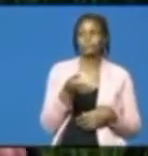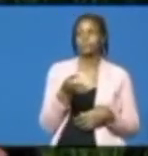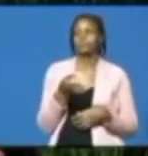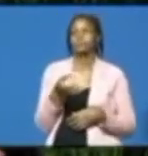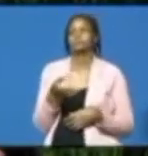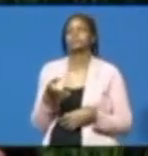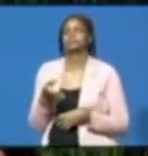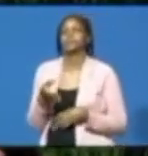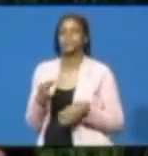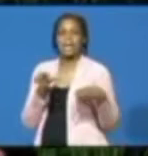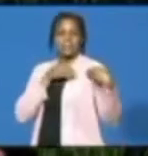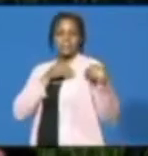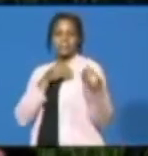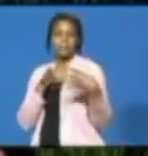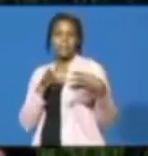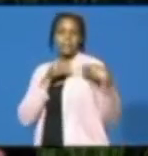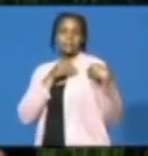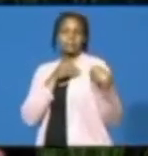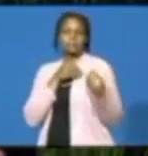poisonous water.